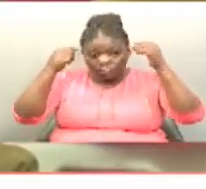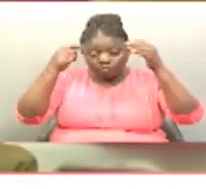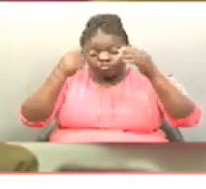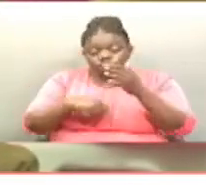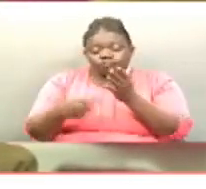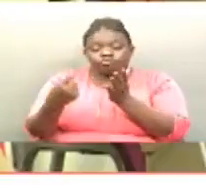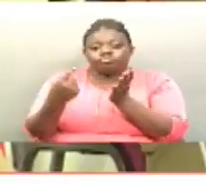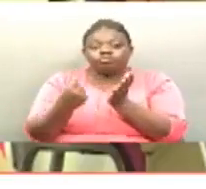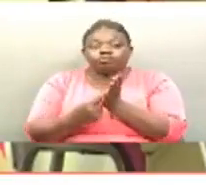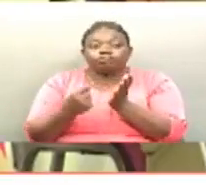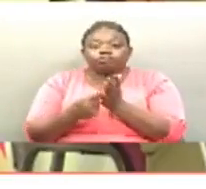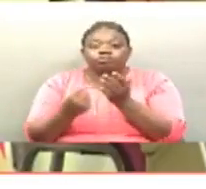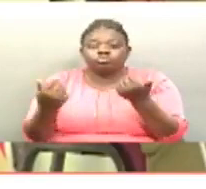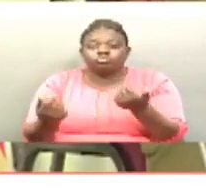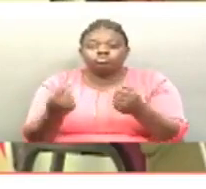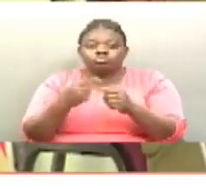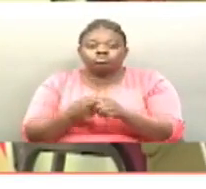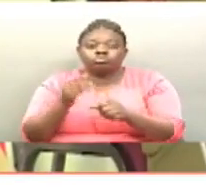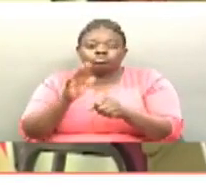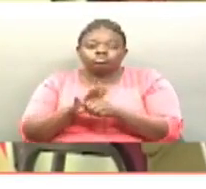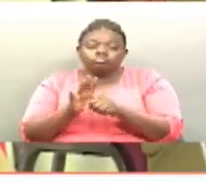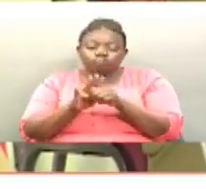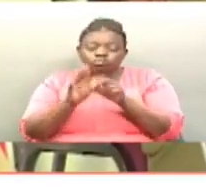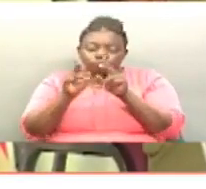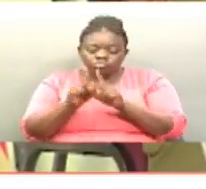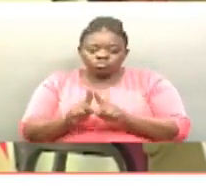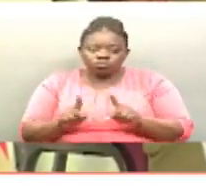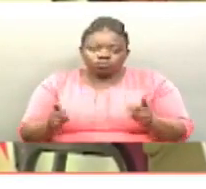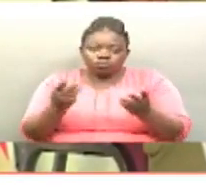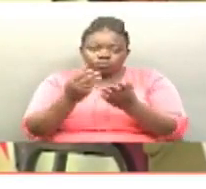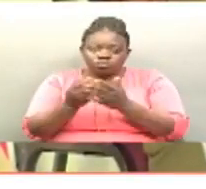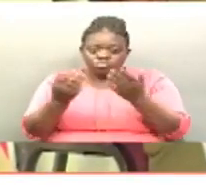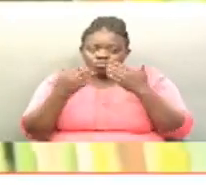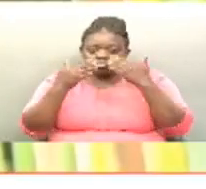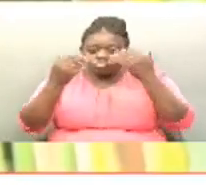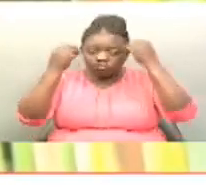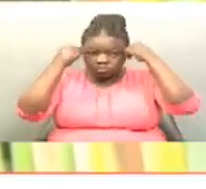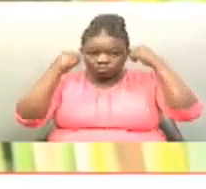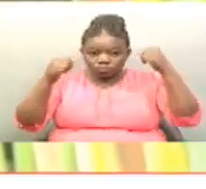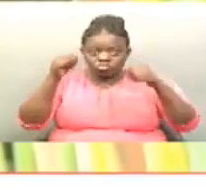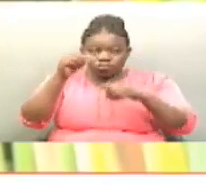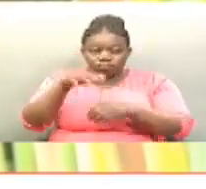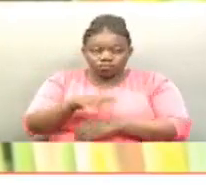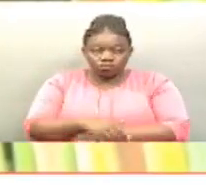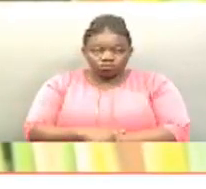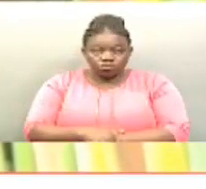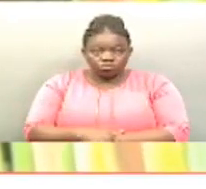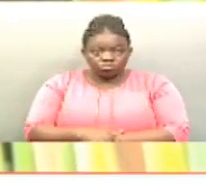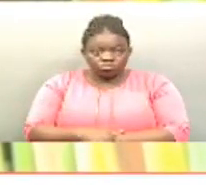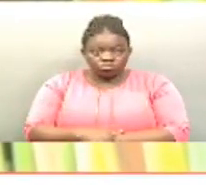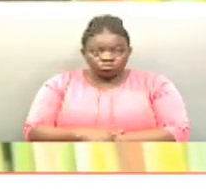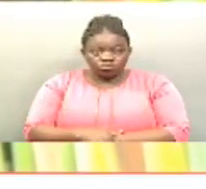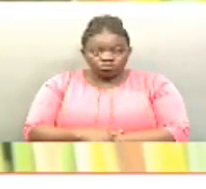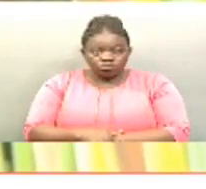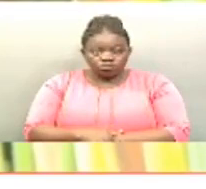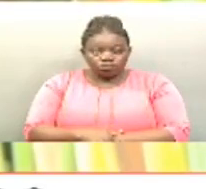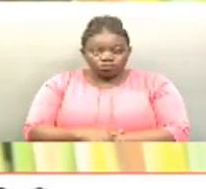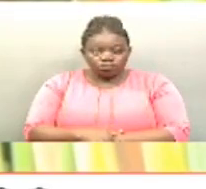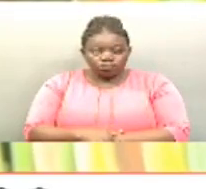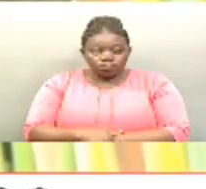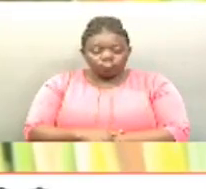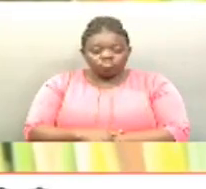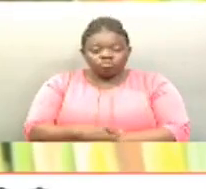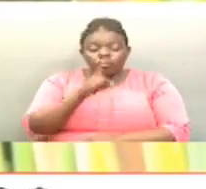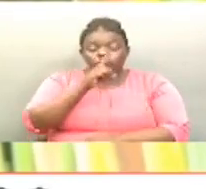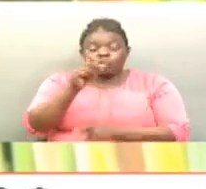zanti Uganda mwishisa chine njude mili minasima presidenti Oluachino. An island of peace on